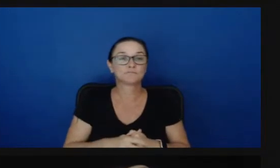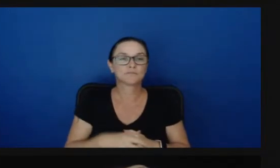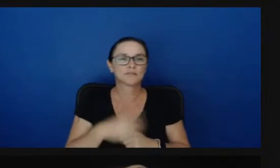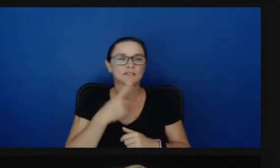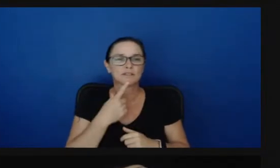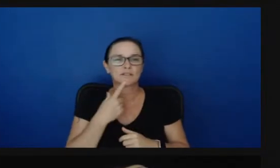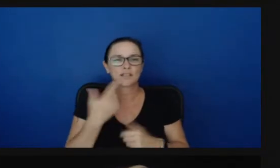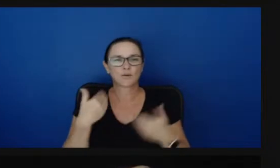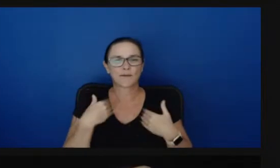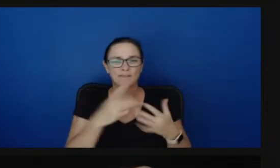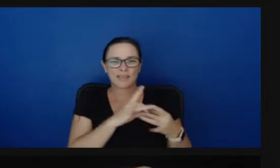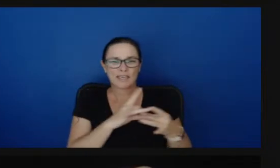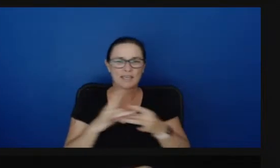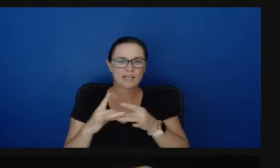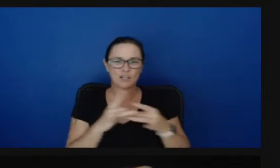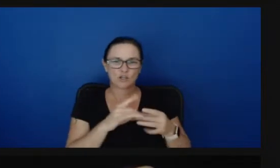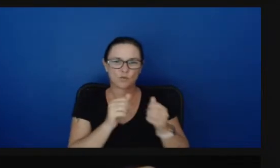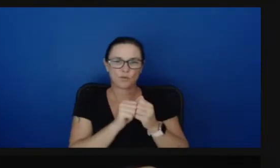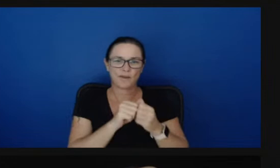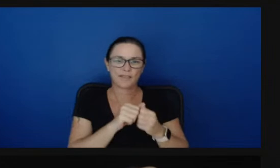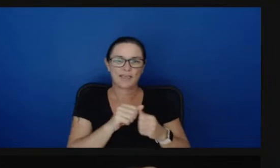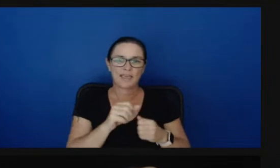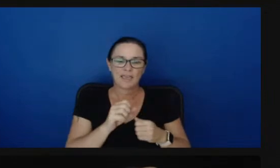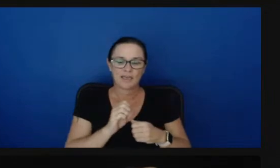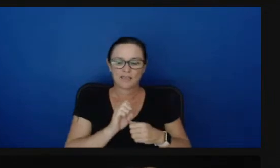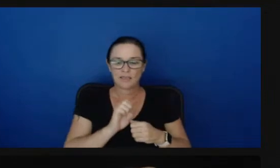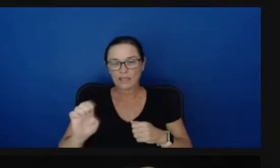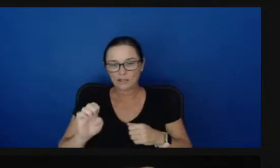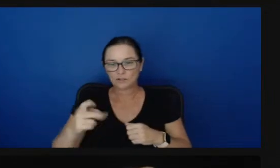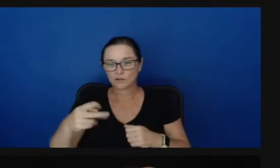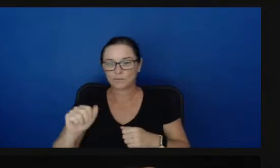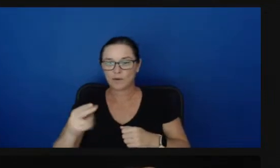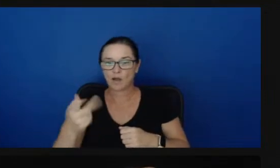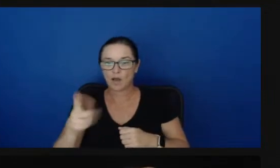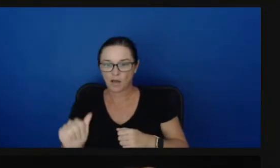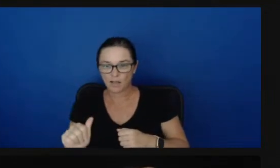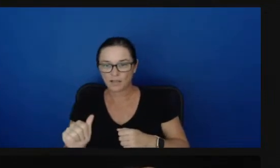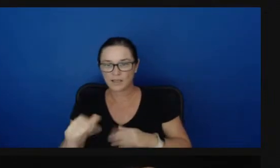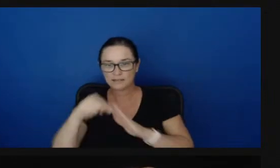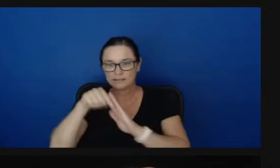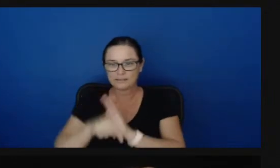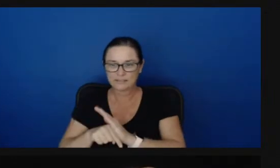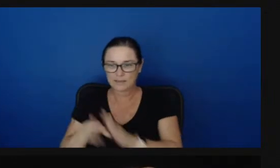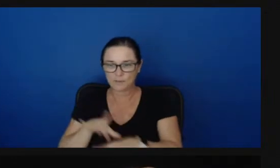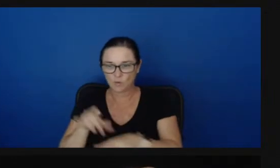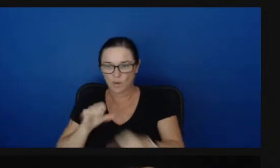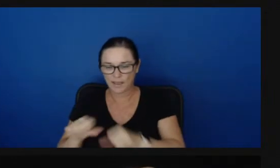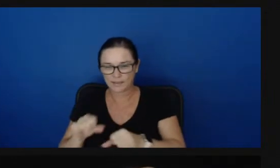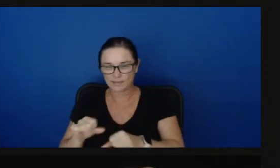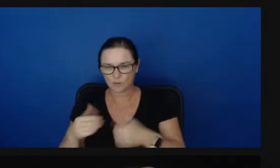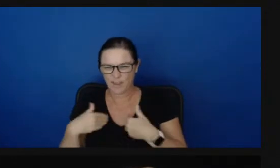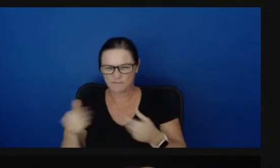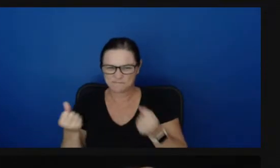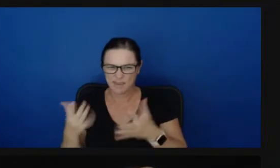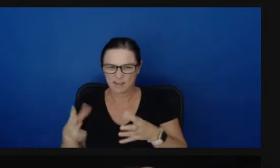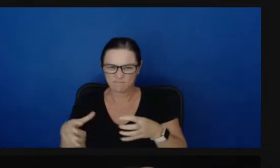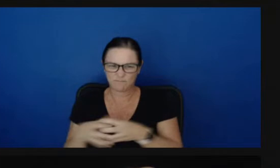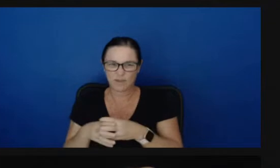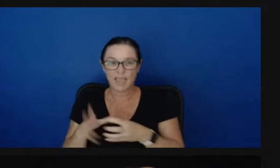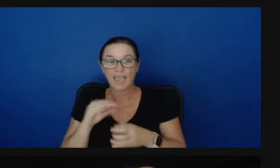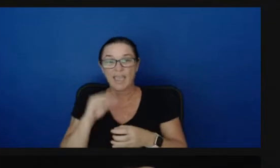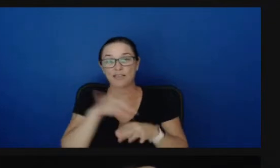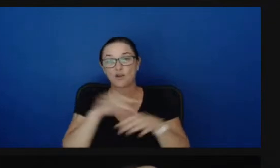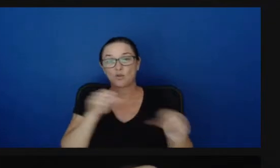connection between the eastern Pahala deep quakes, which are tightly packed, and the earthquakes at the bottom of the southwest rift zone?